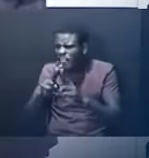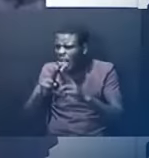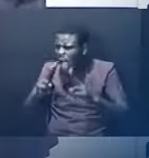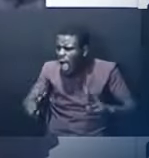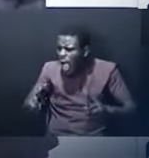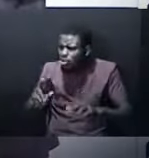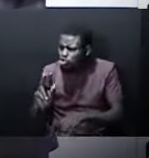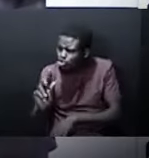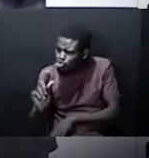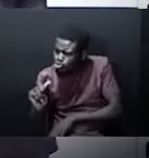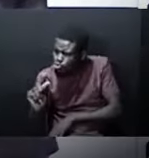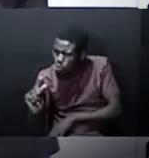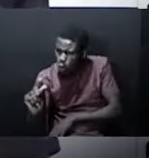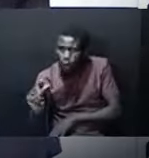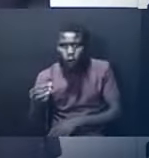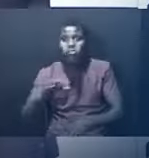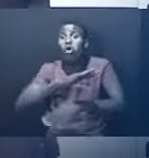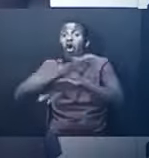Now